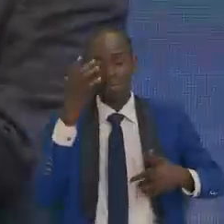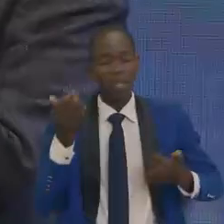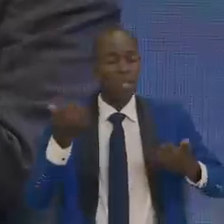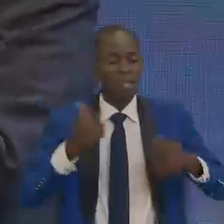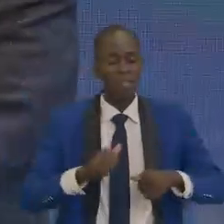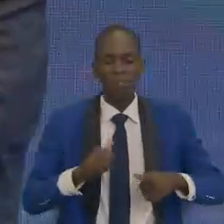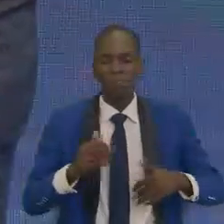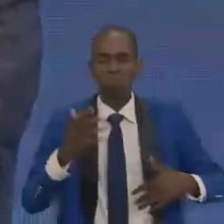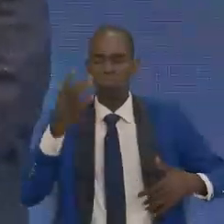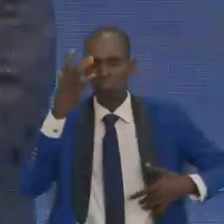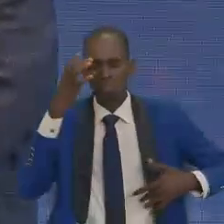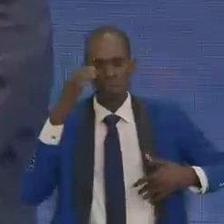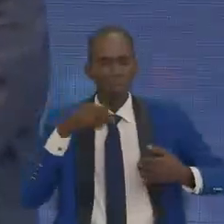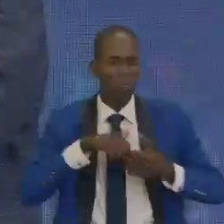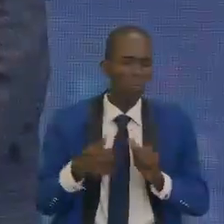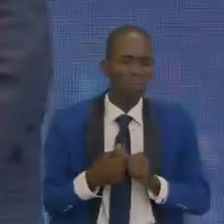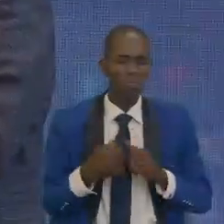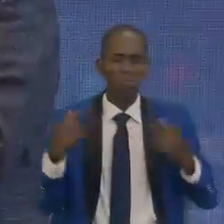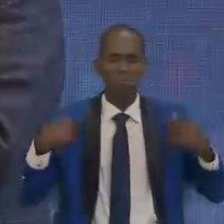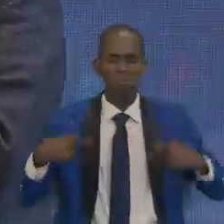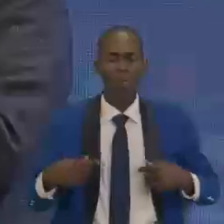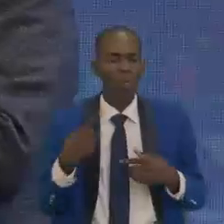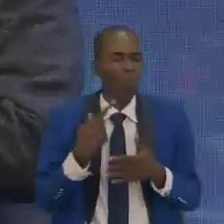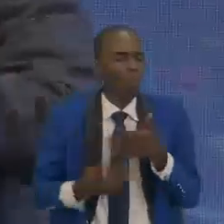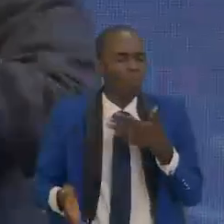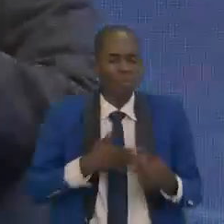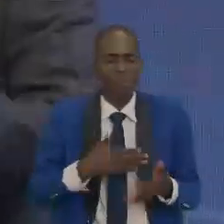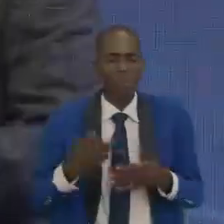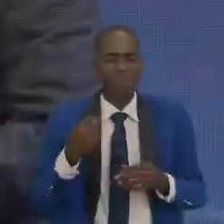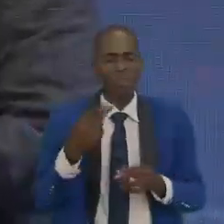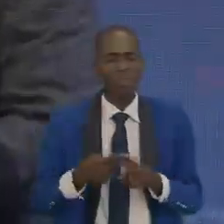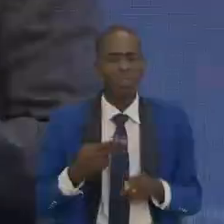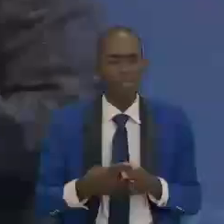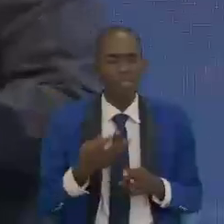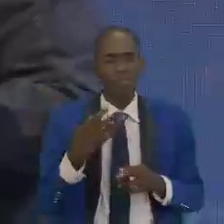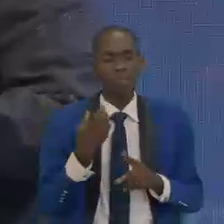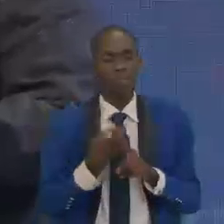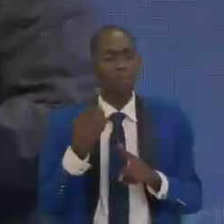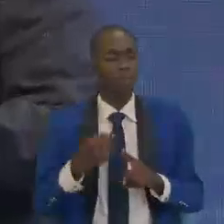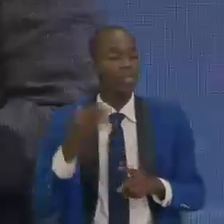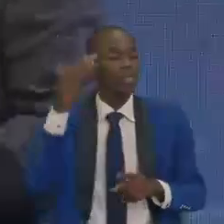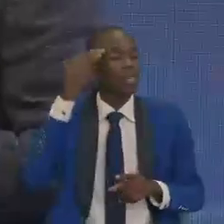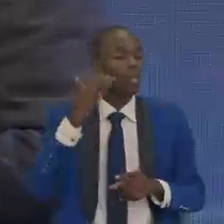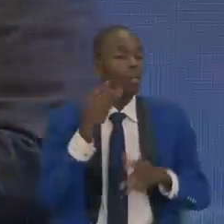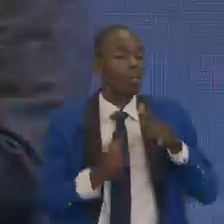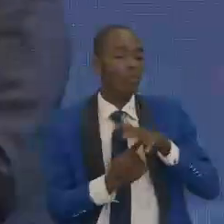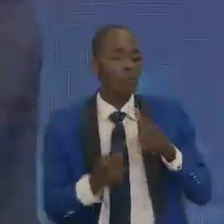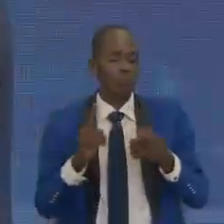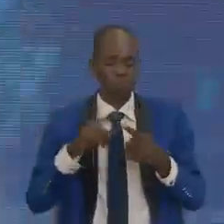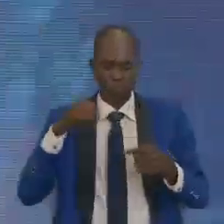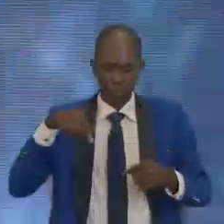disease, whatever the name, from the top of the head to the tip of the toe,